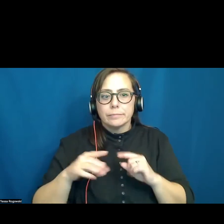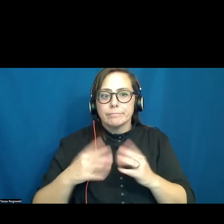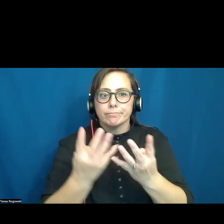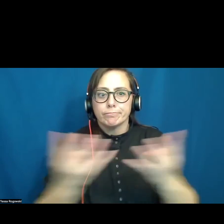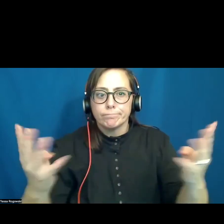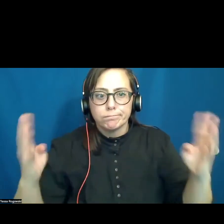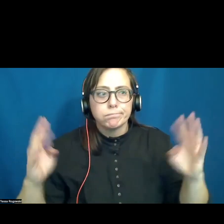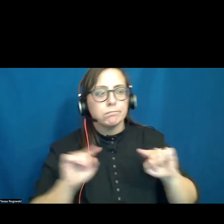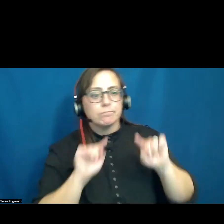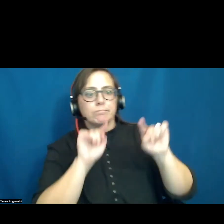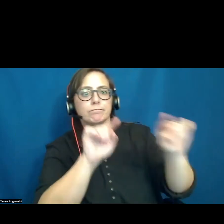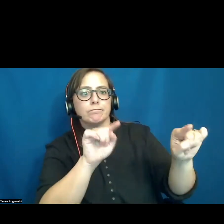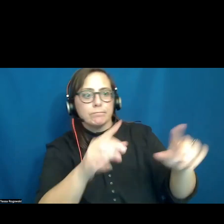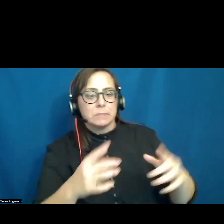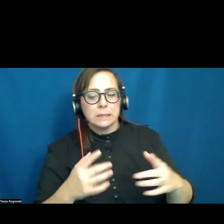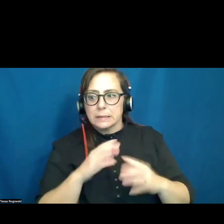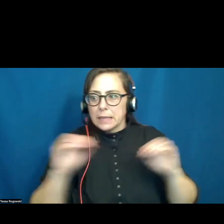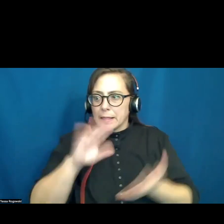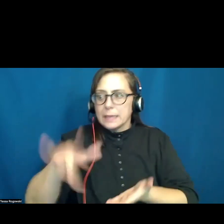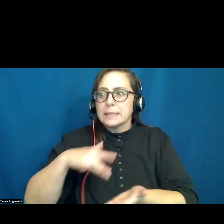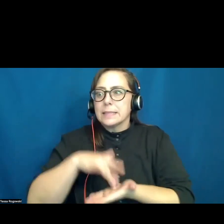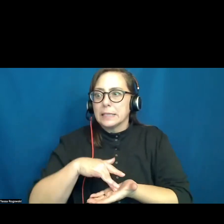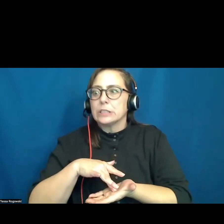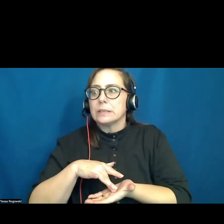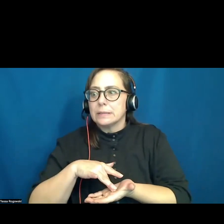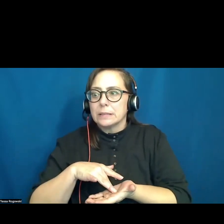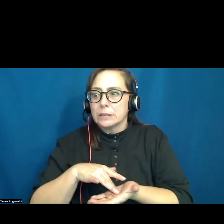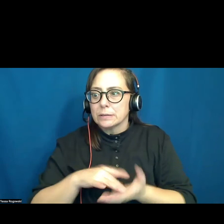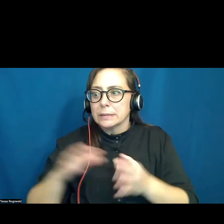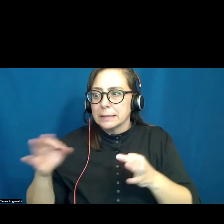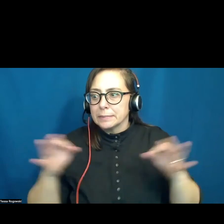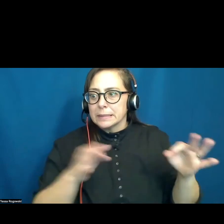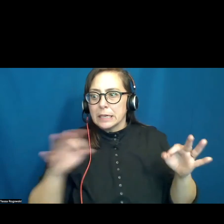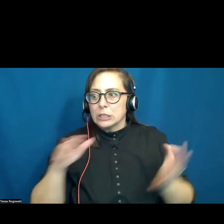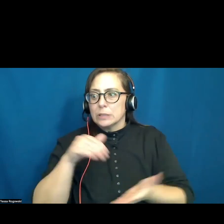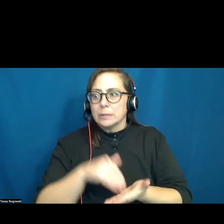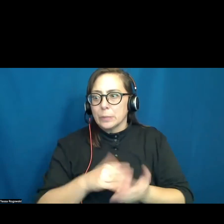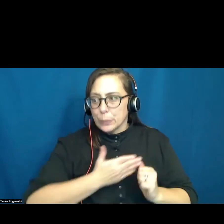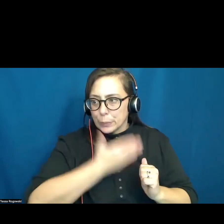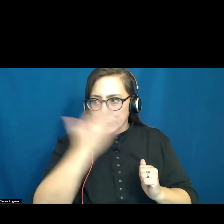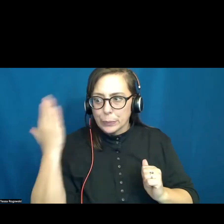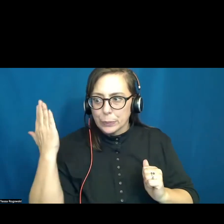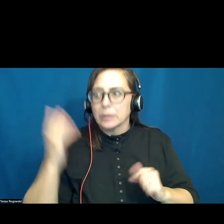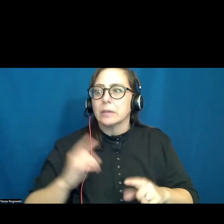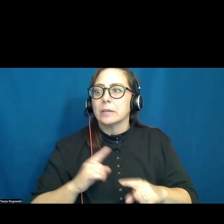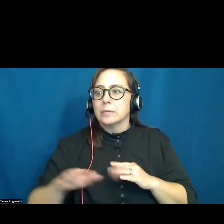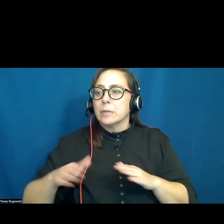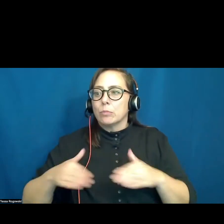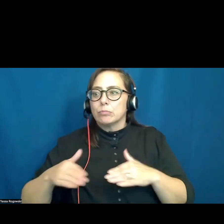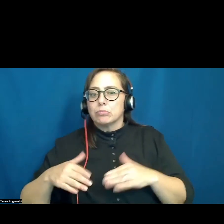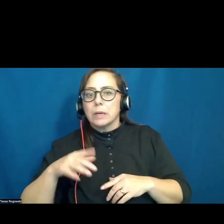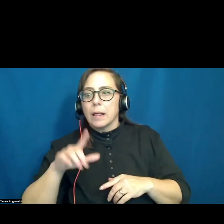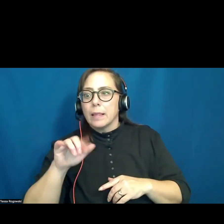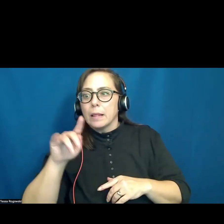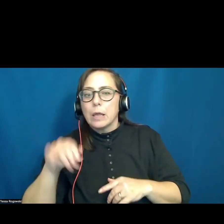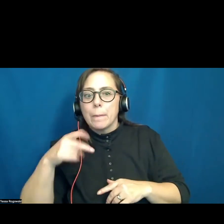the horizon, nothing in the center of the center. We passed a hall burned with Monets, circle the lily pond and drown a